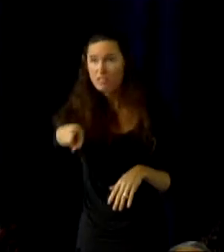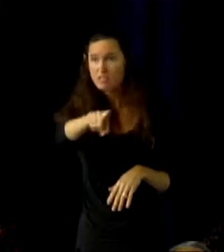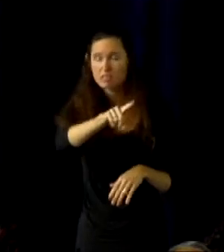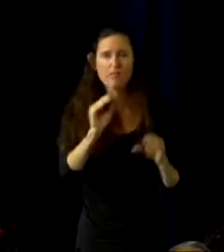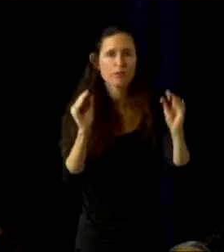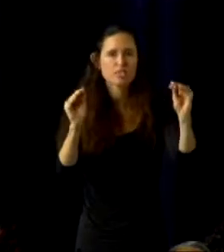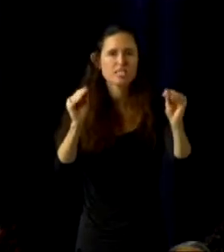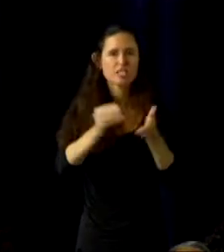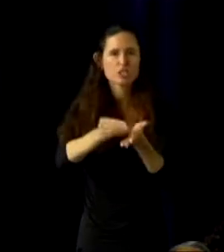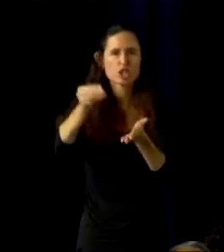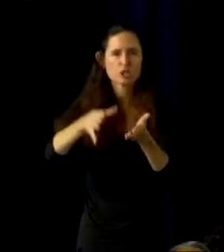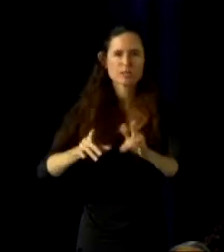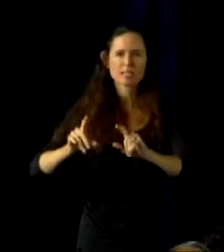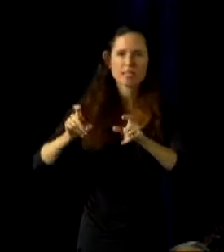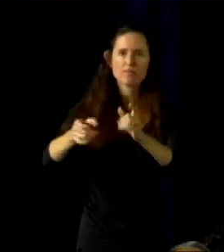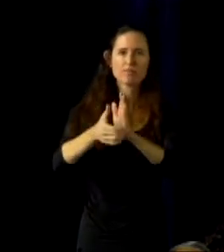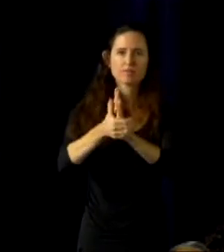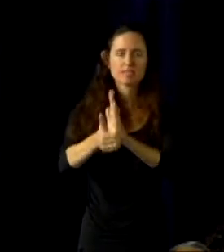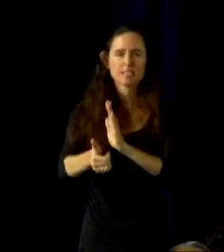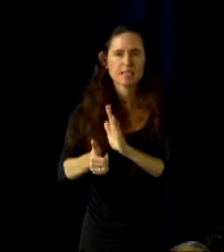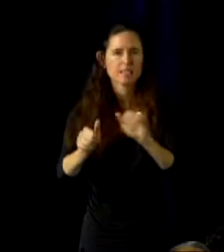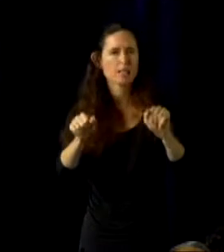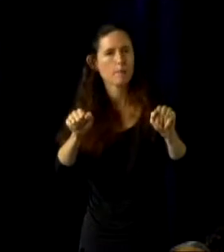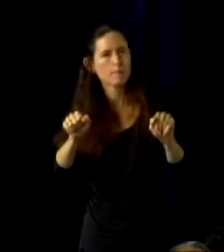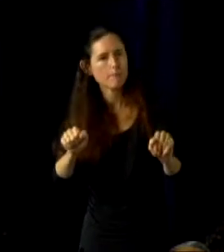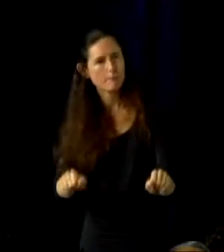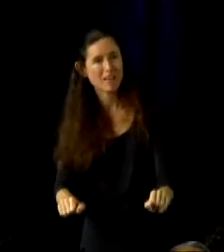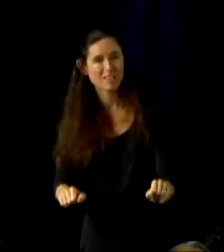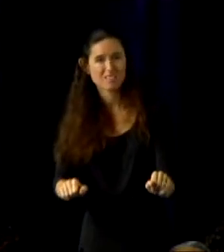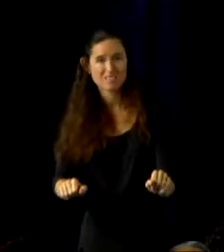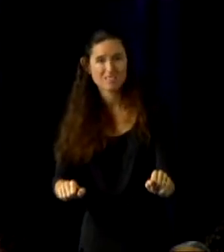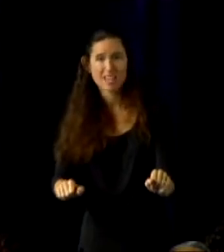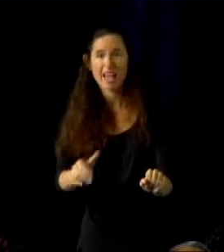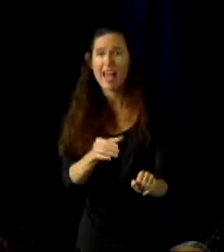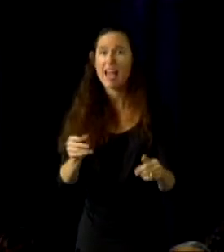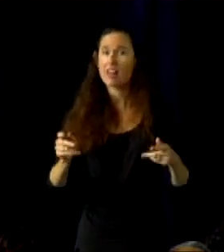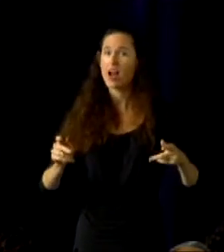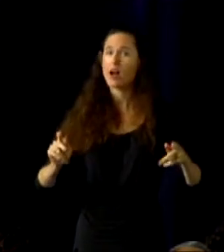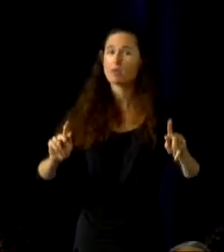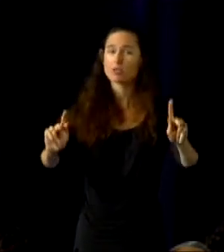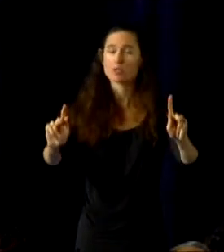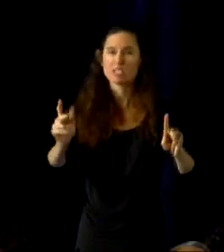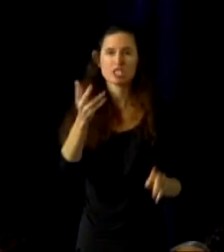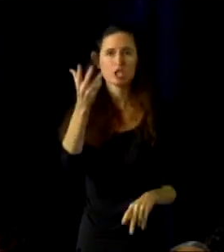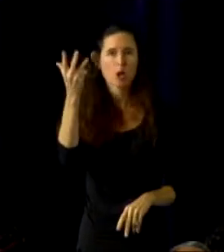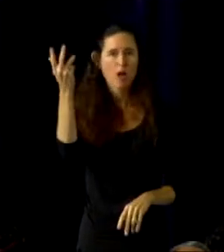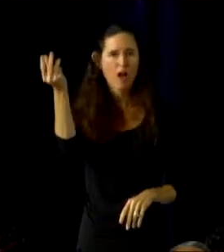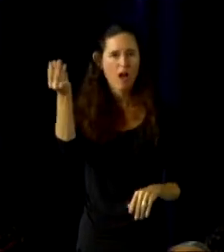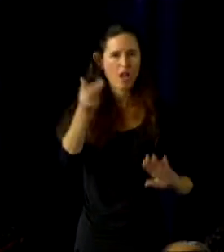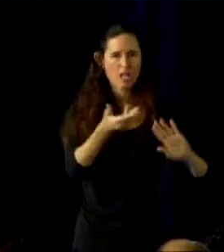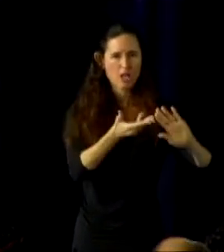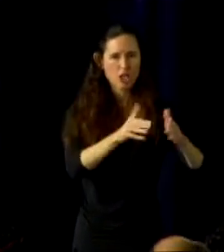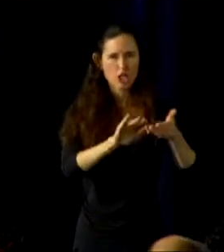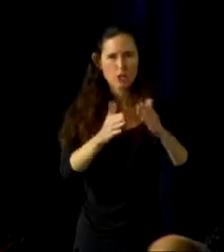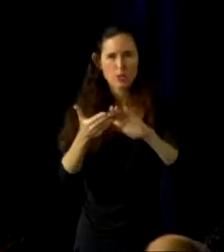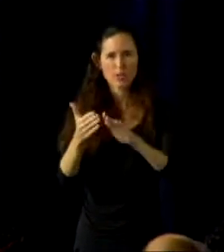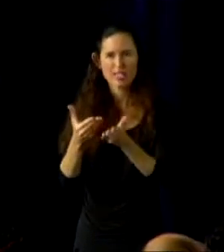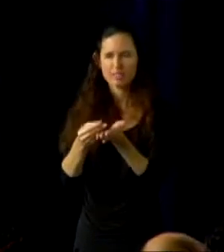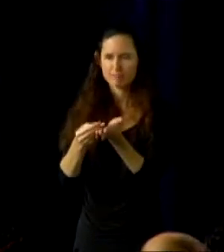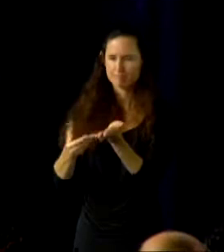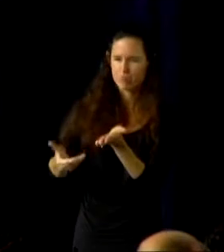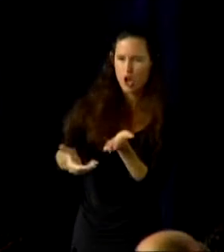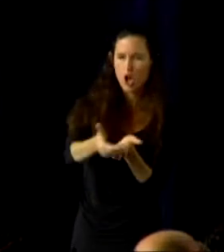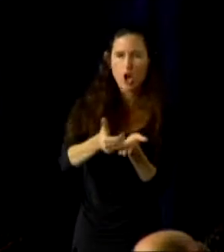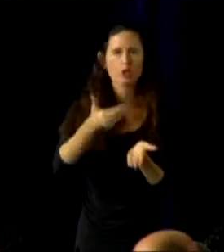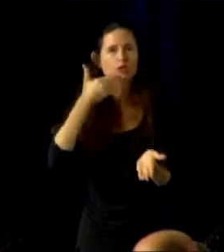our students and giving them the skills and the abilities and, frankly, the opportunities to get out into our community and other places and earn a good